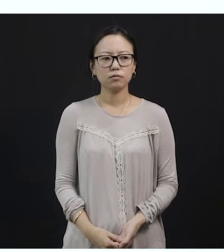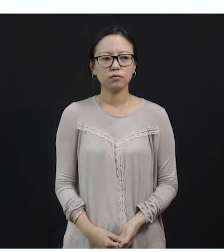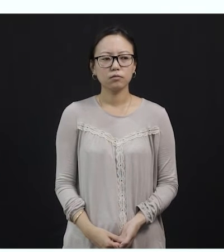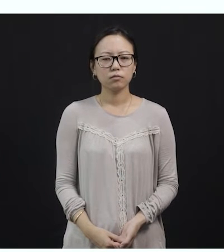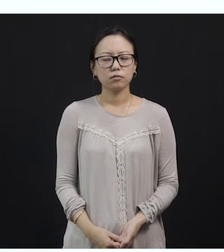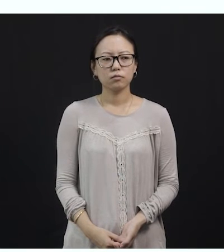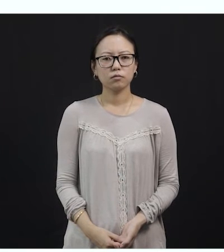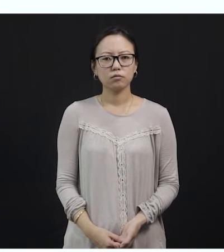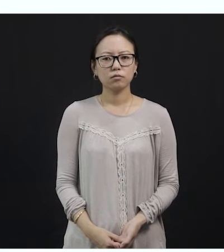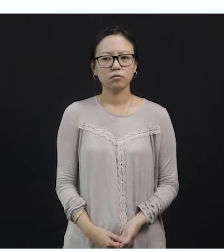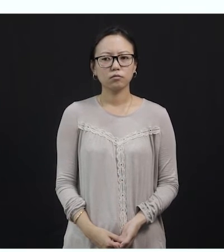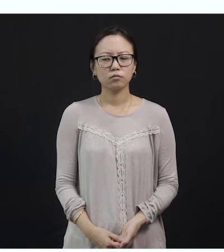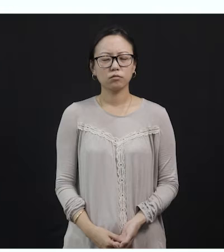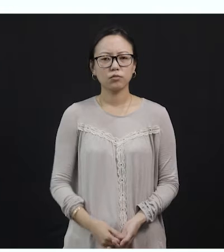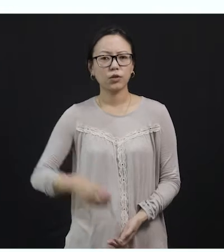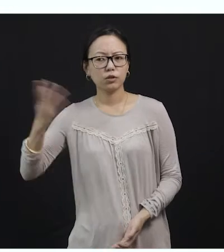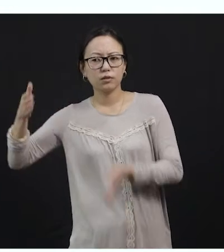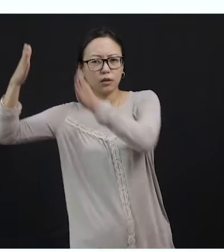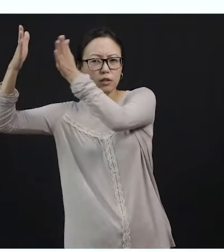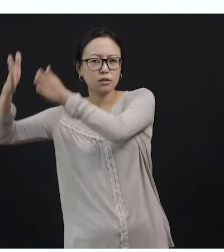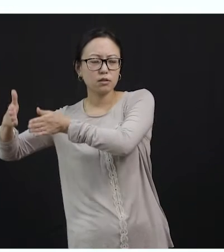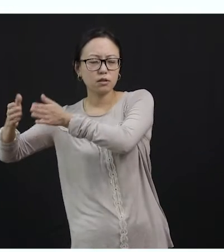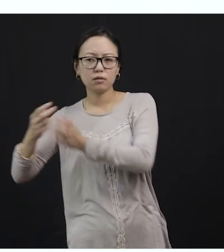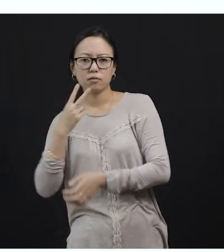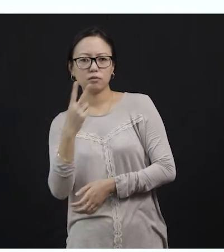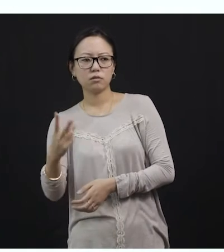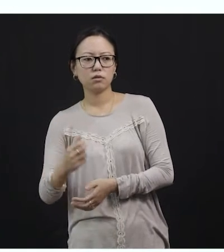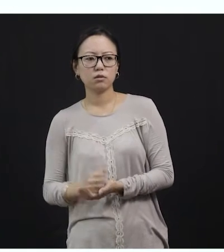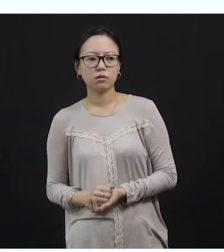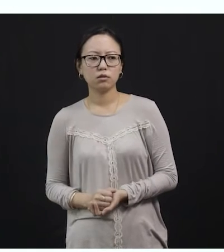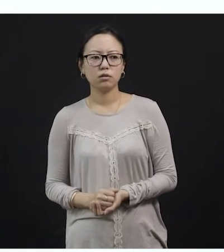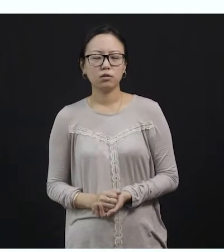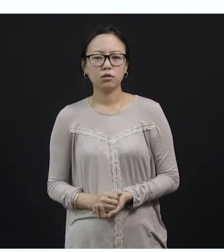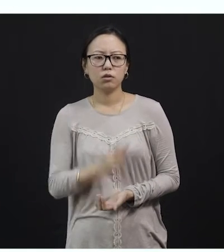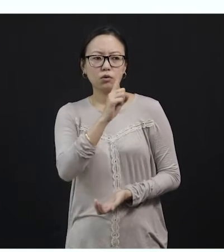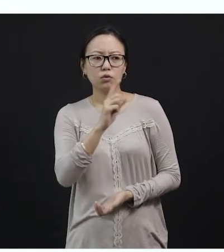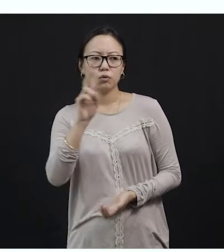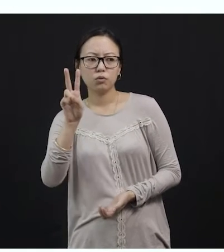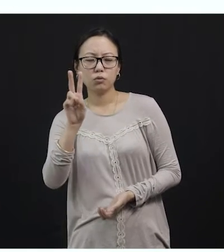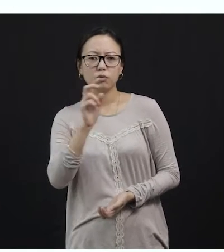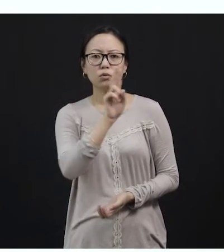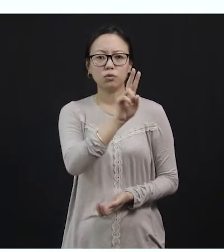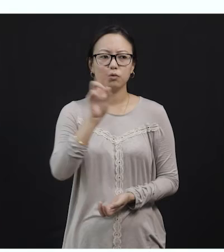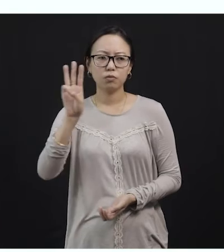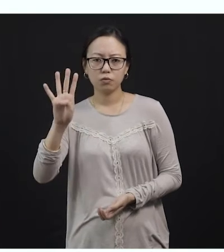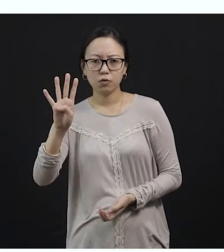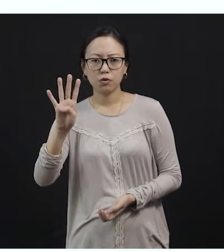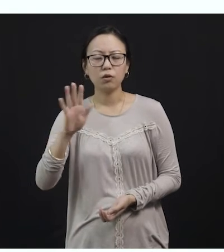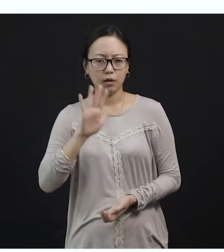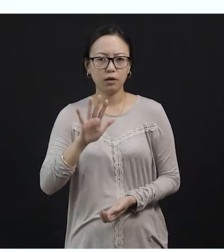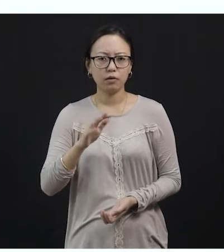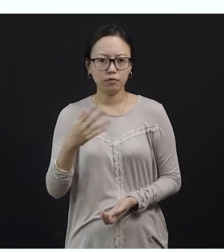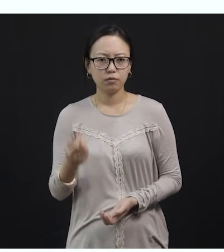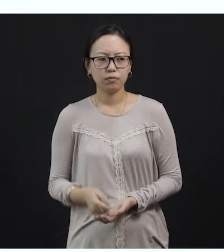So, if you look at these numbers, all these numbers are 2 digits. Okay, children?